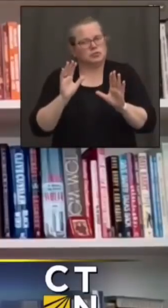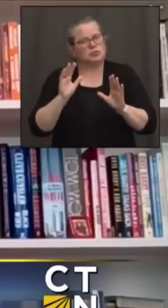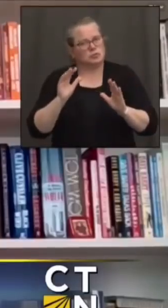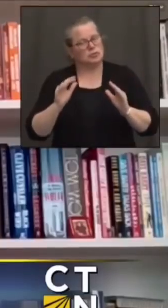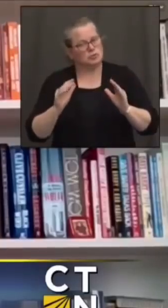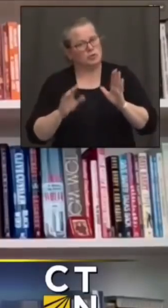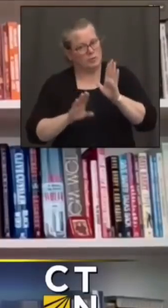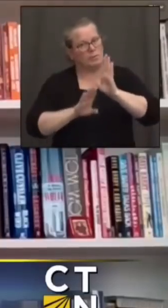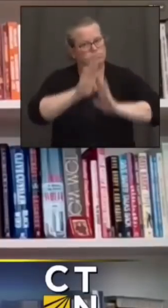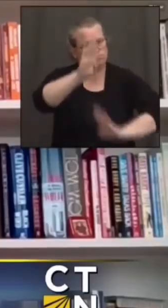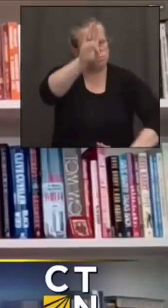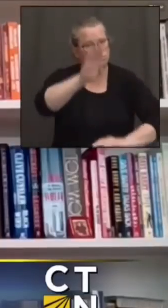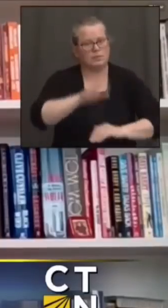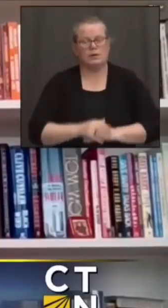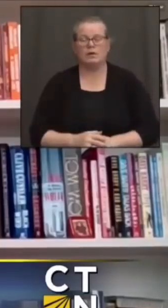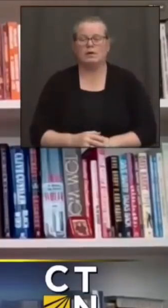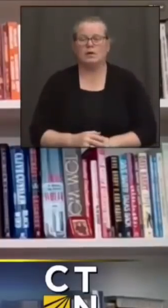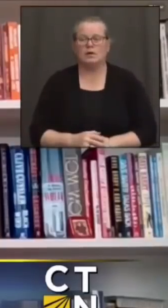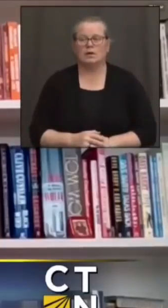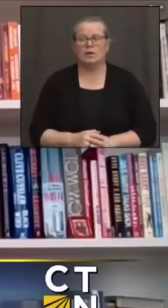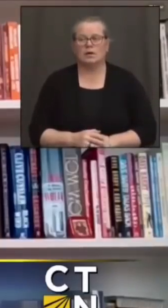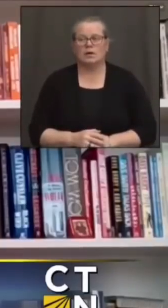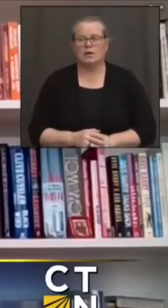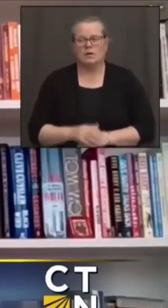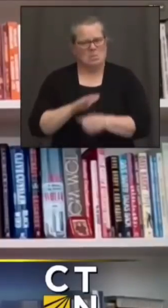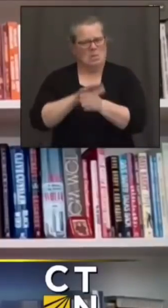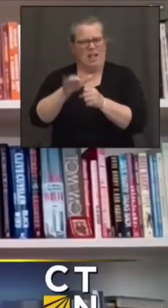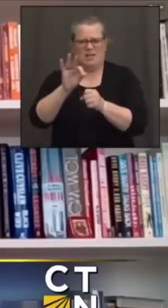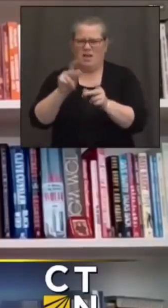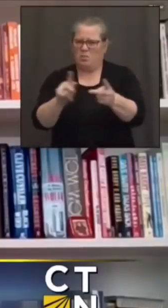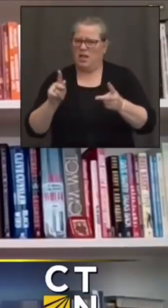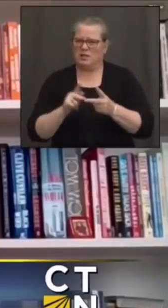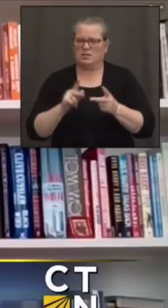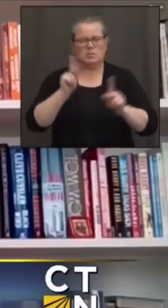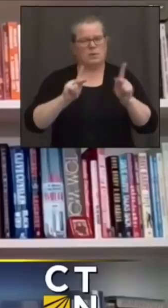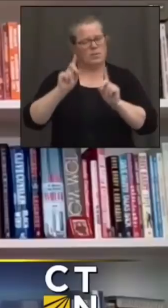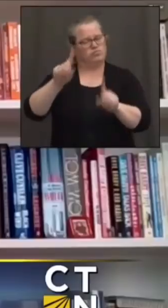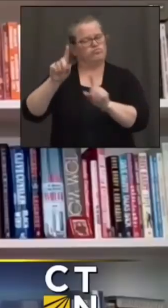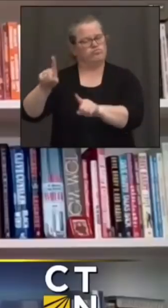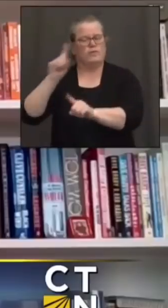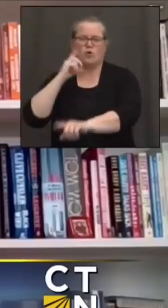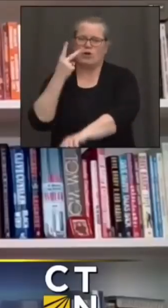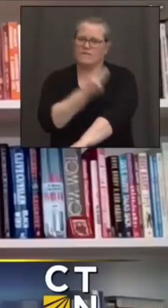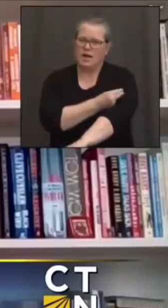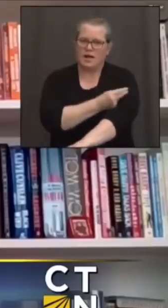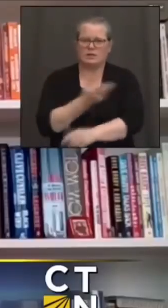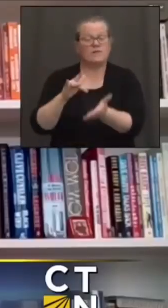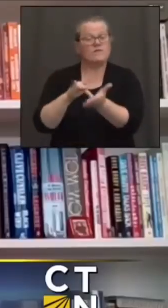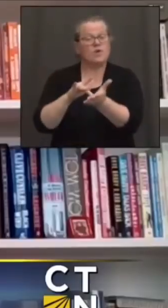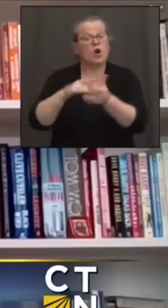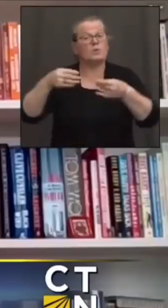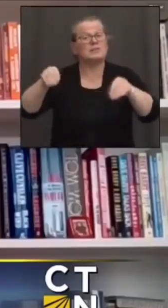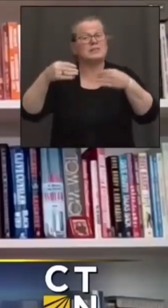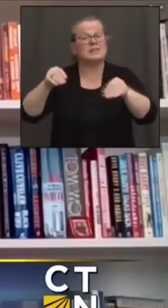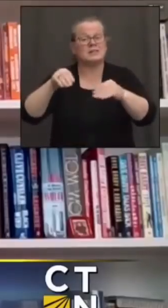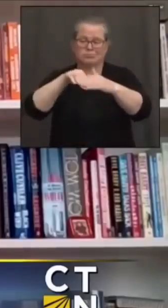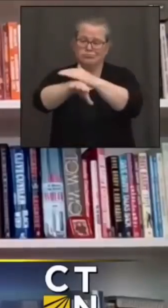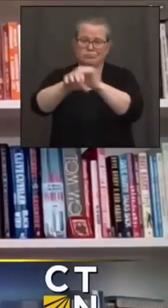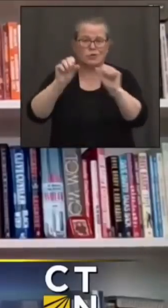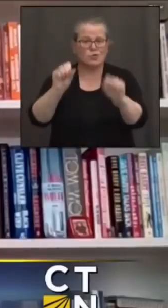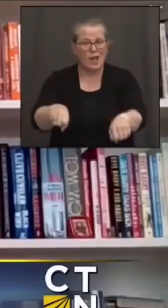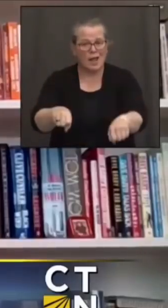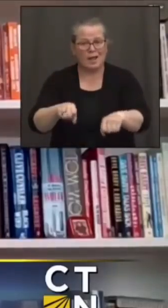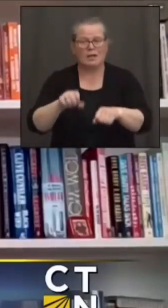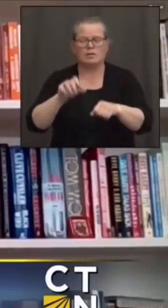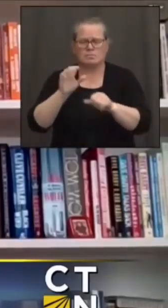we're still have plenty of places where people can get vaccinated. Our pharmacies are a huge